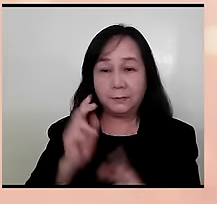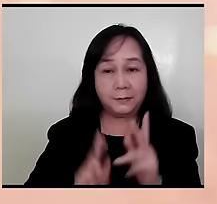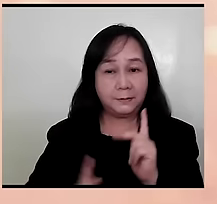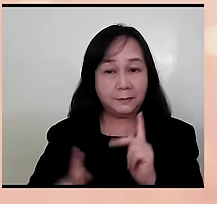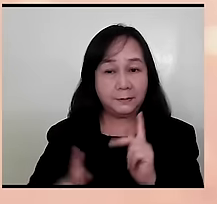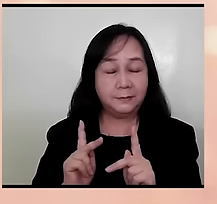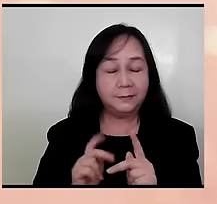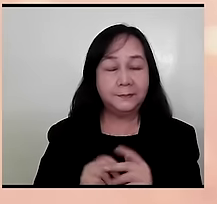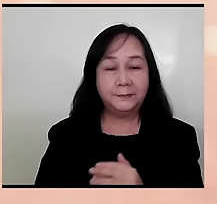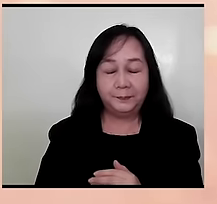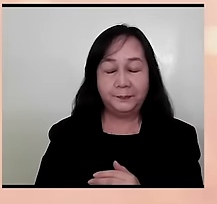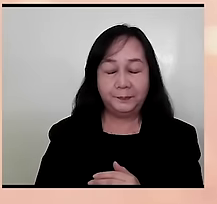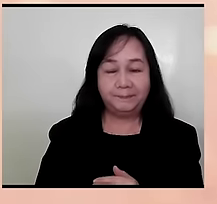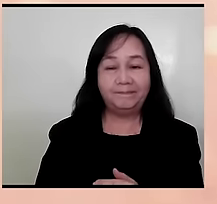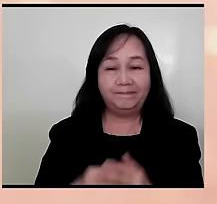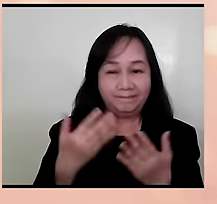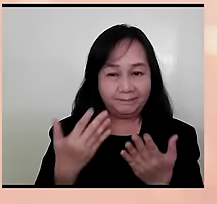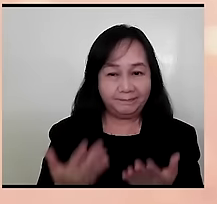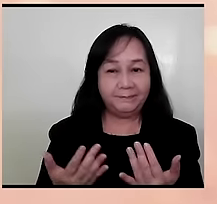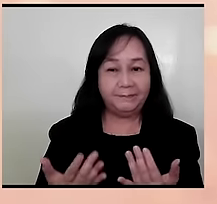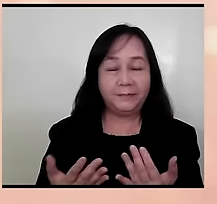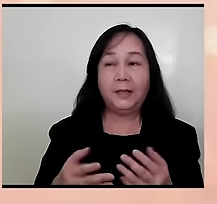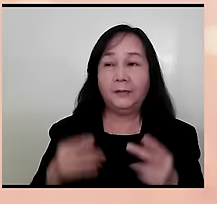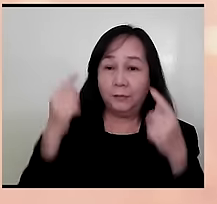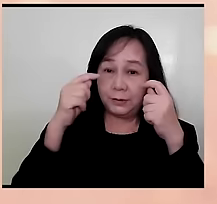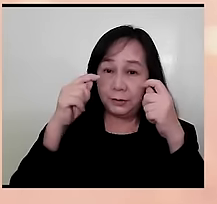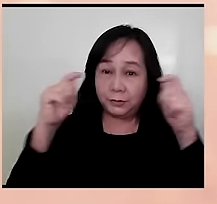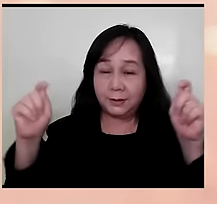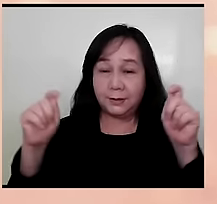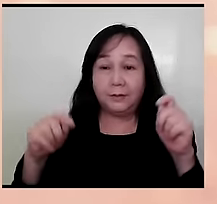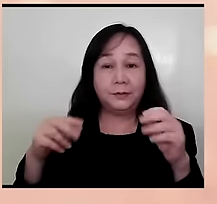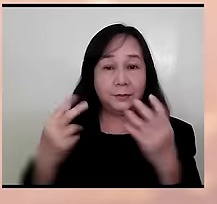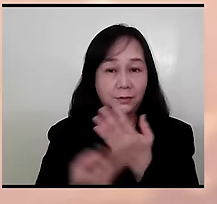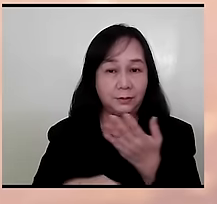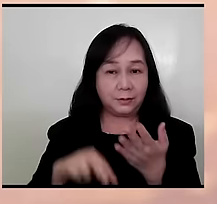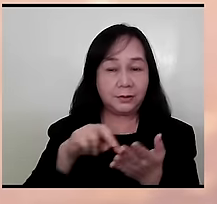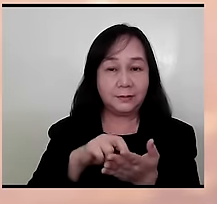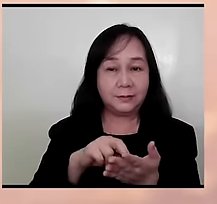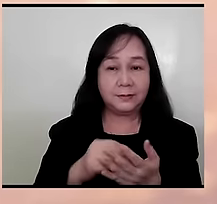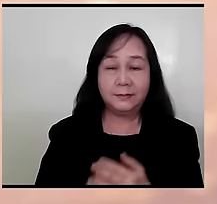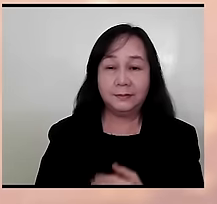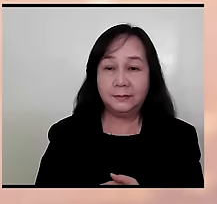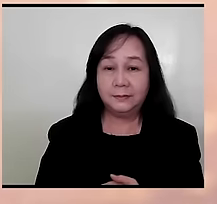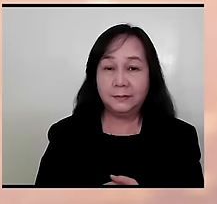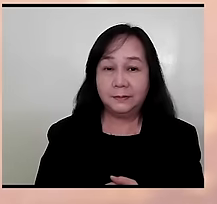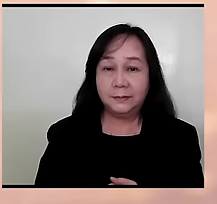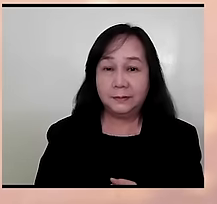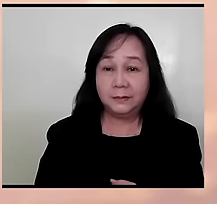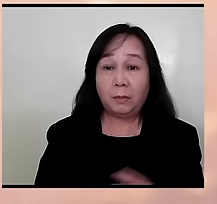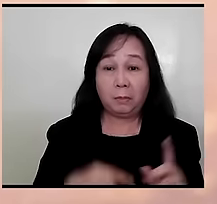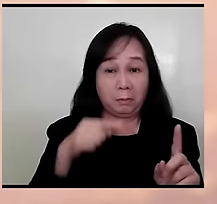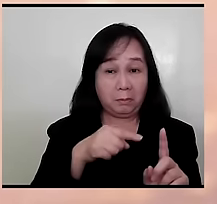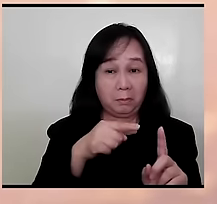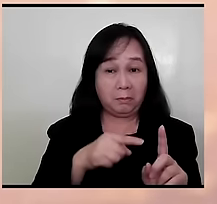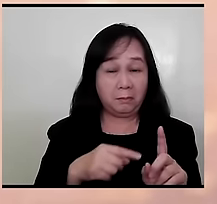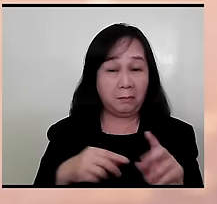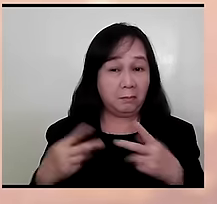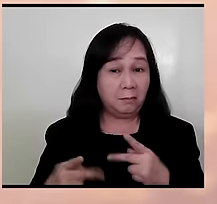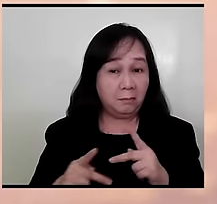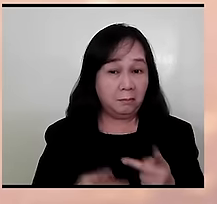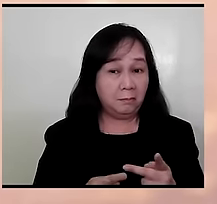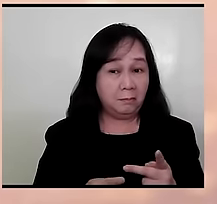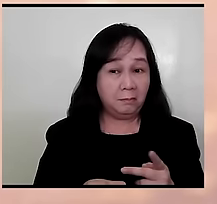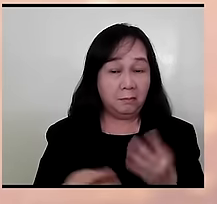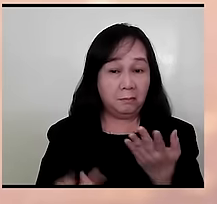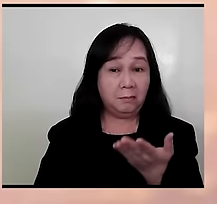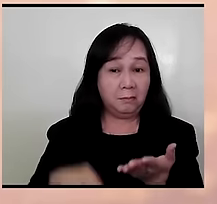This is the victory of the resurrection. the one who was wounded but rose from